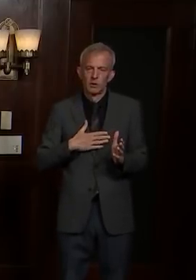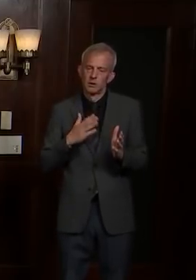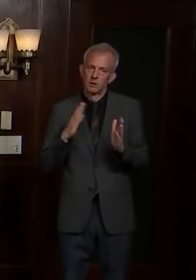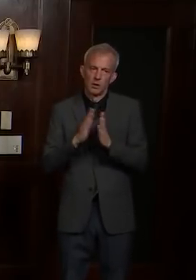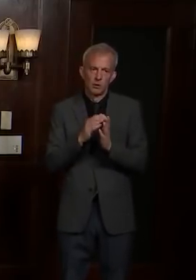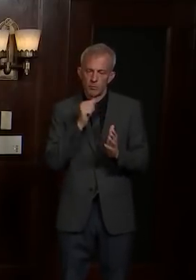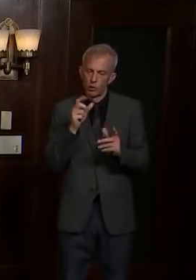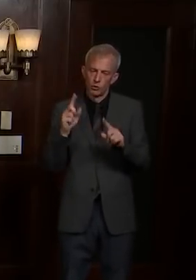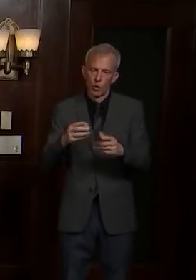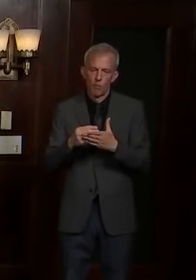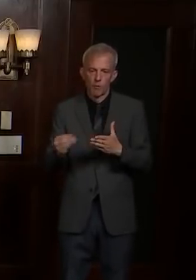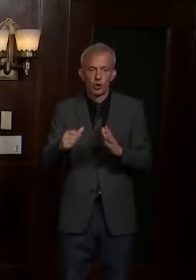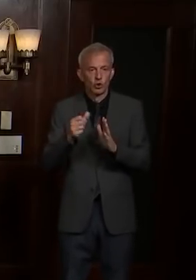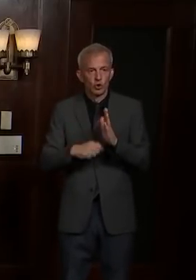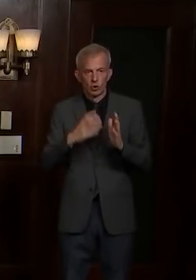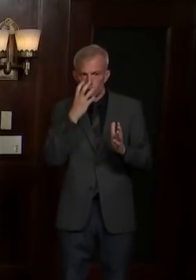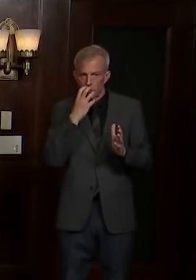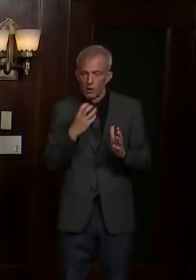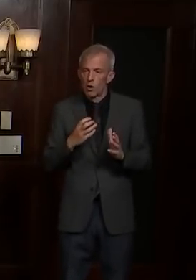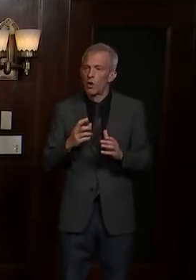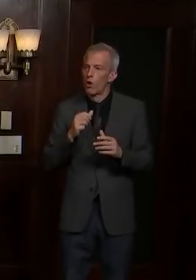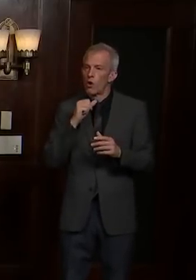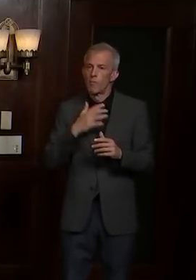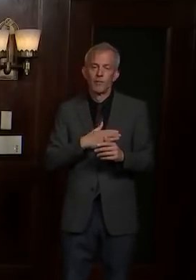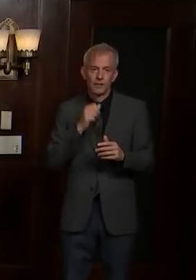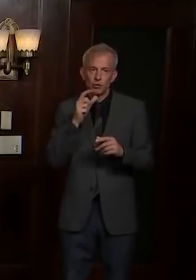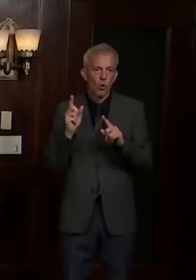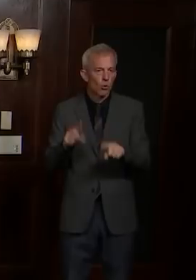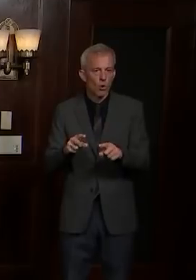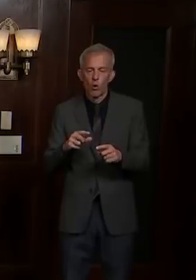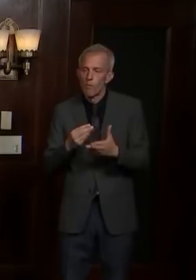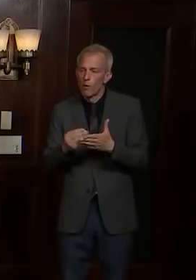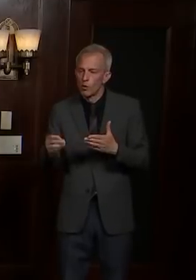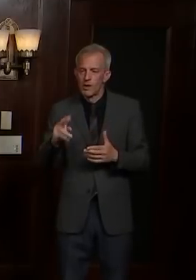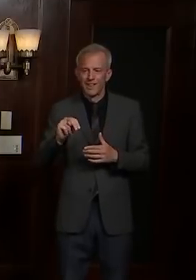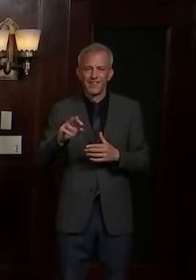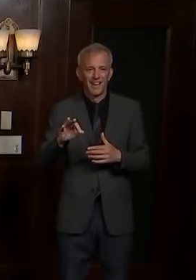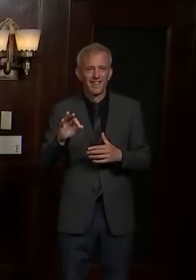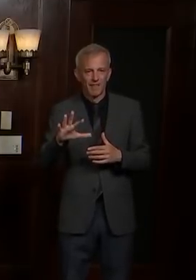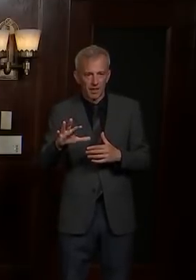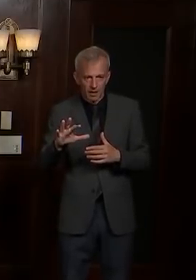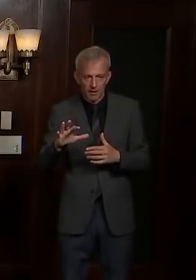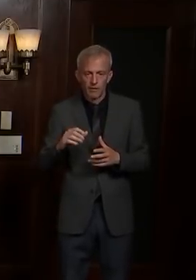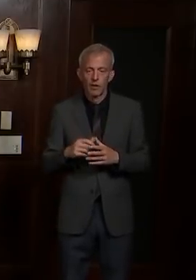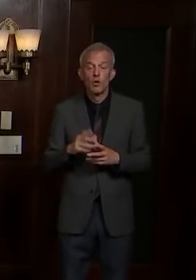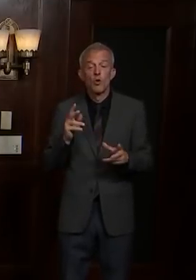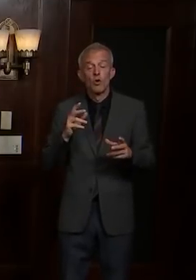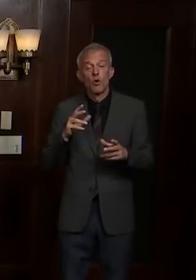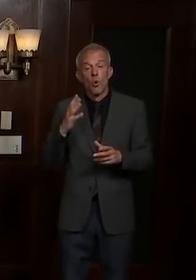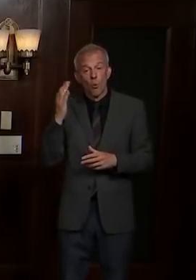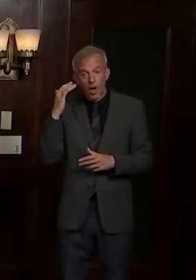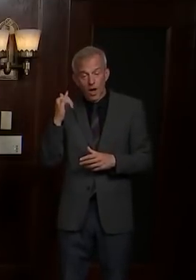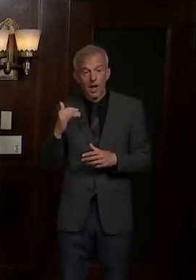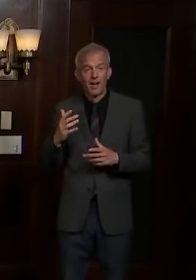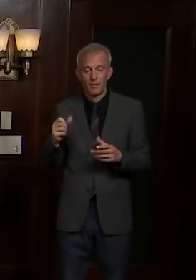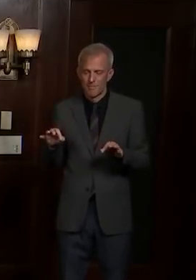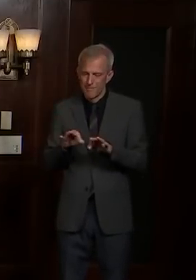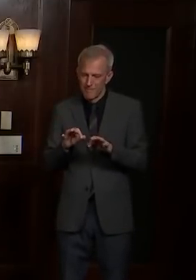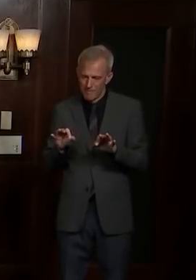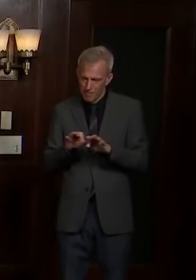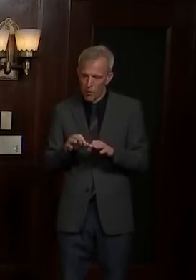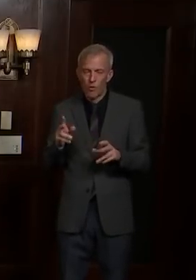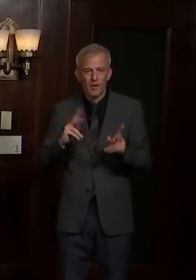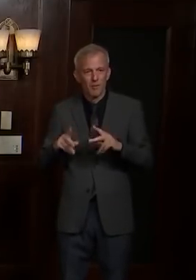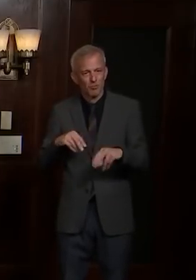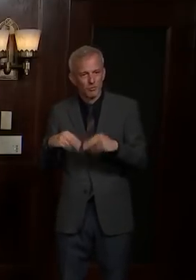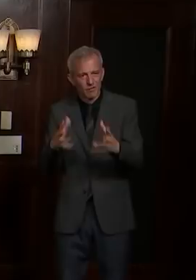surgical masks. Please don't go and purchase N95 masks. These are so that people who are providing vital services are protected